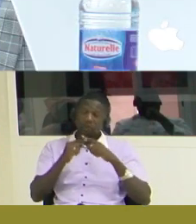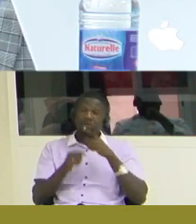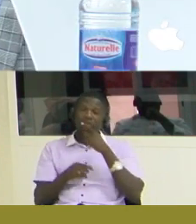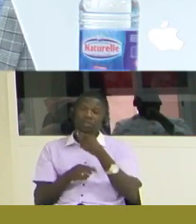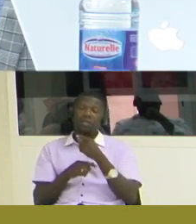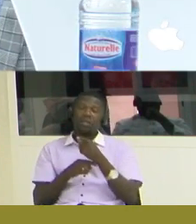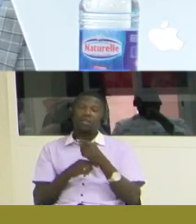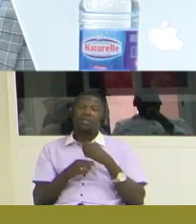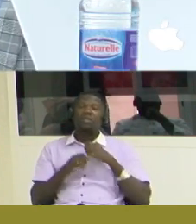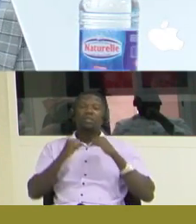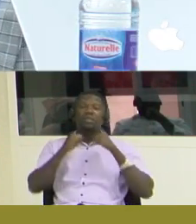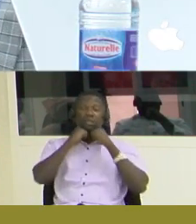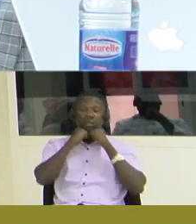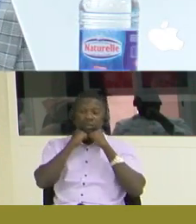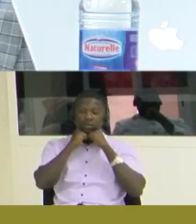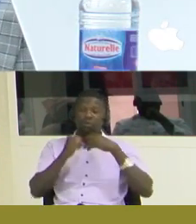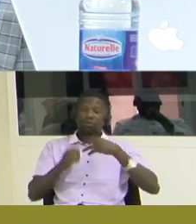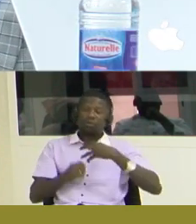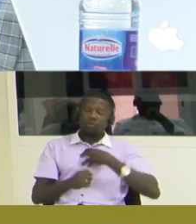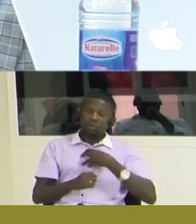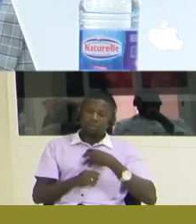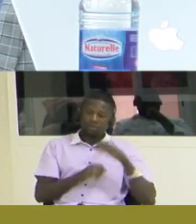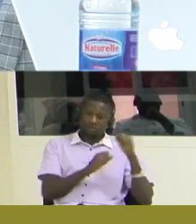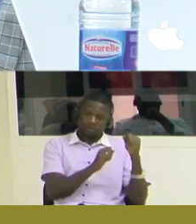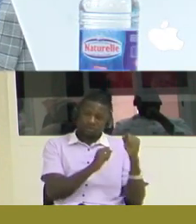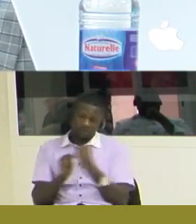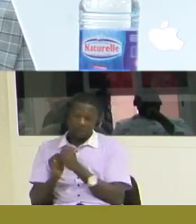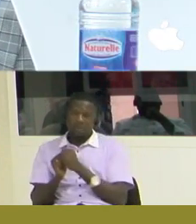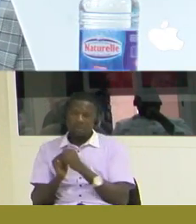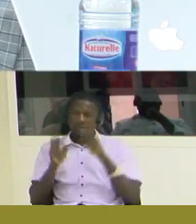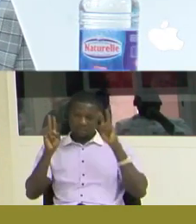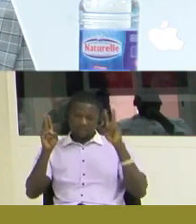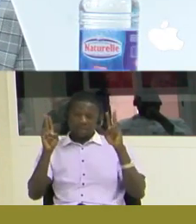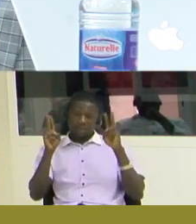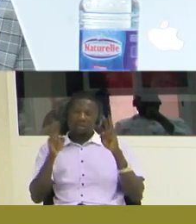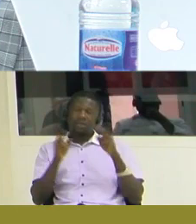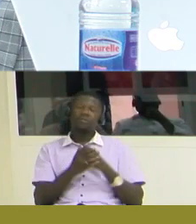Sunnis are Bali wanted to depose him and